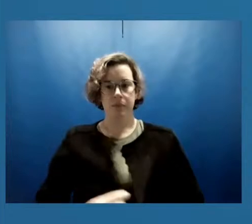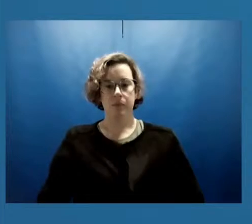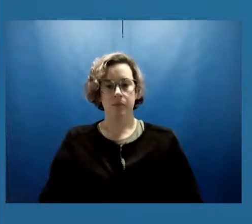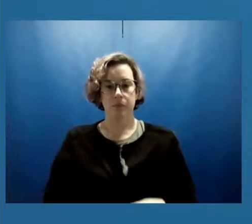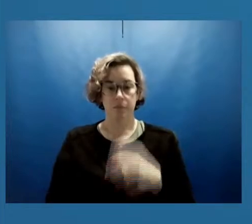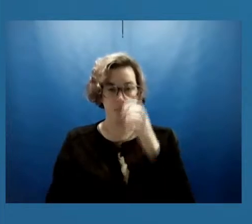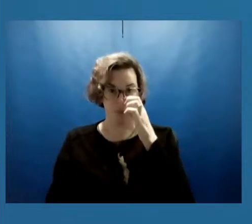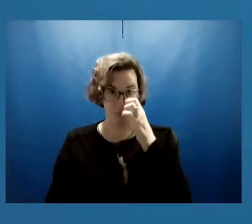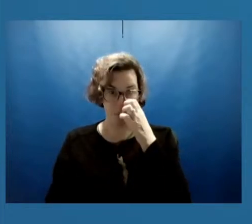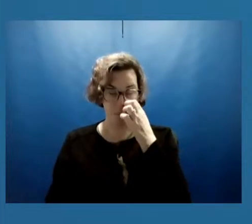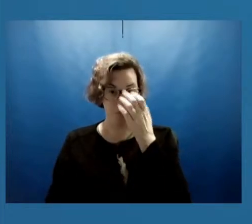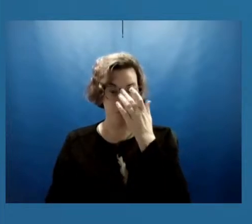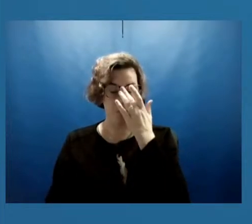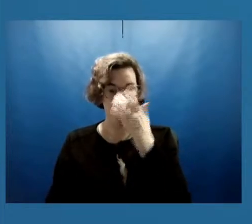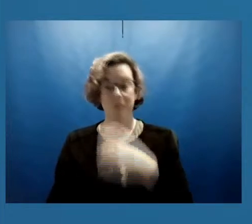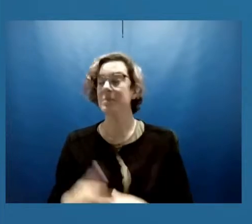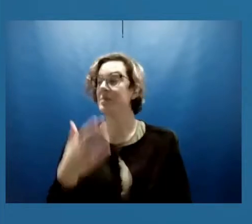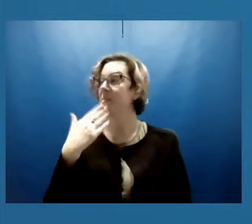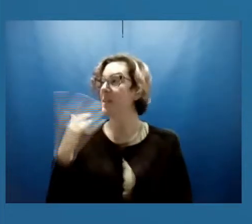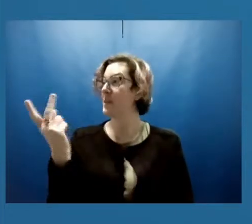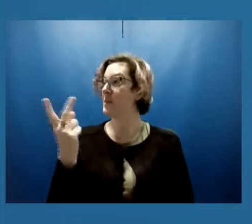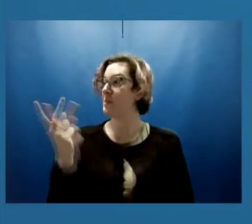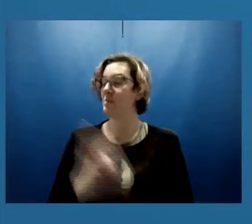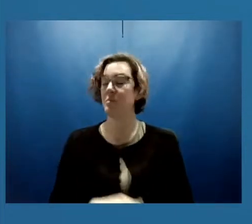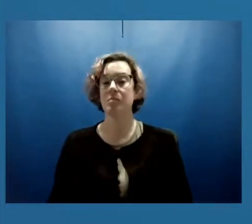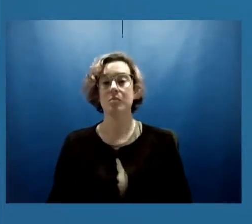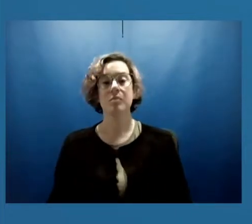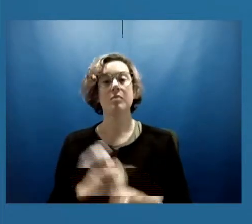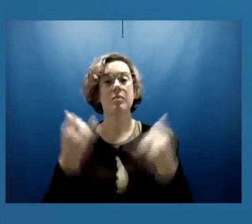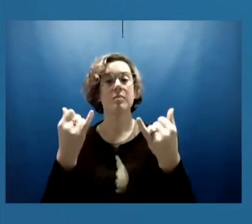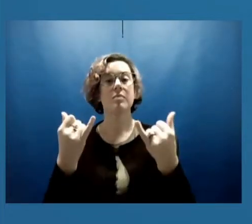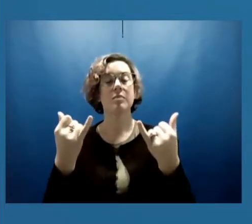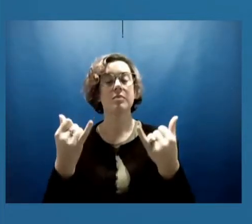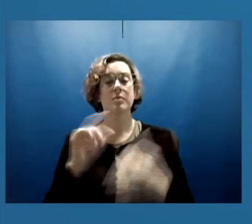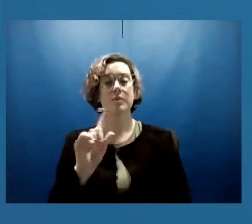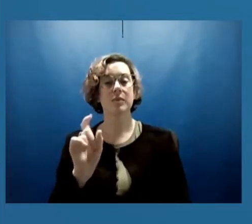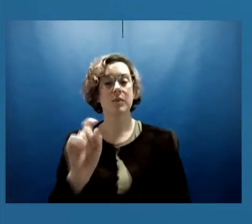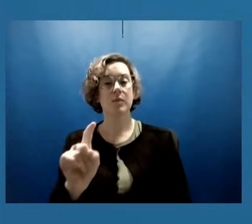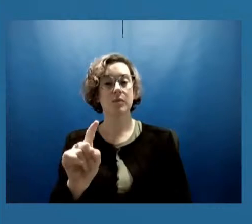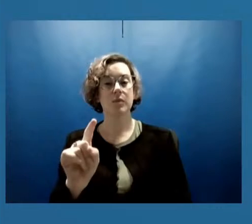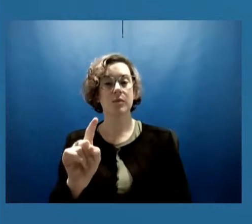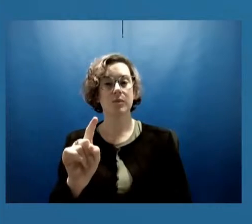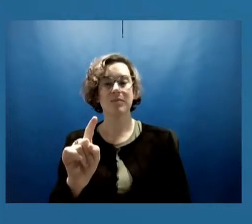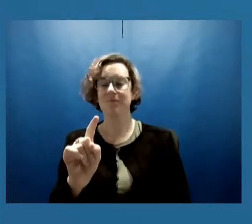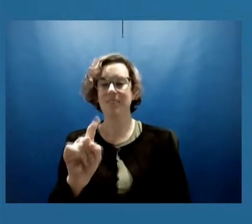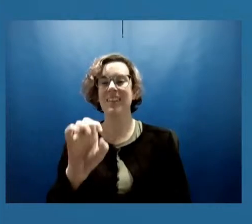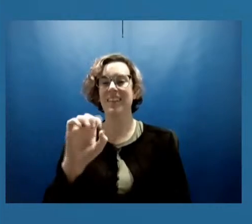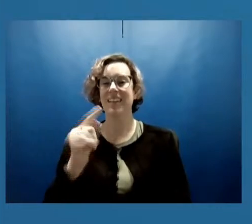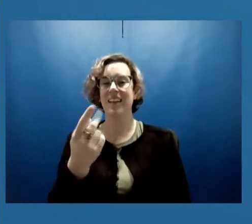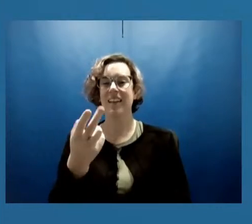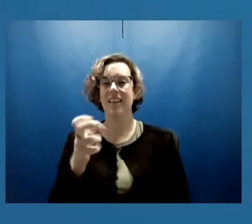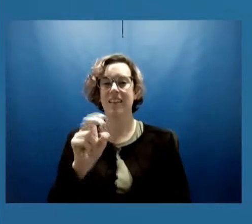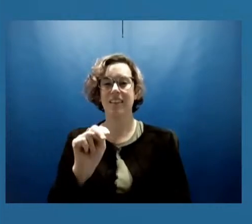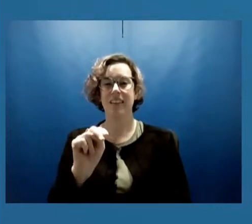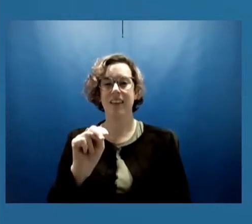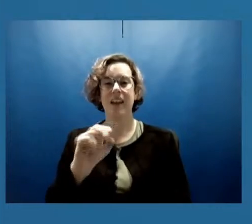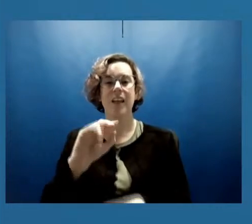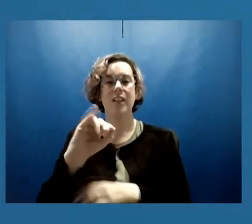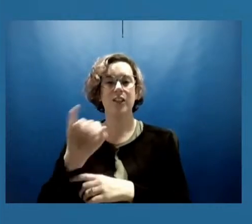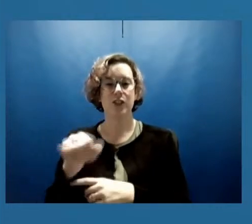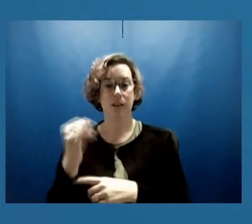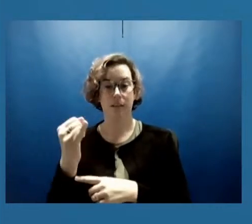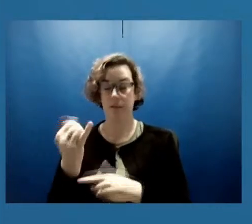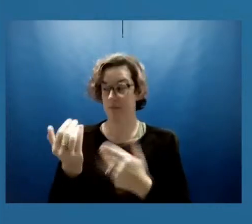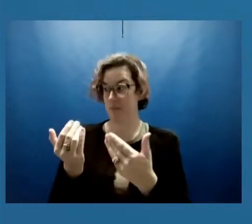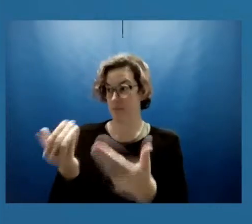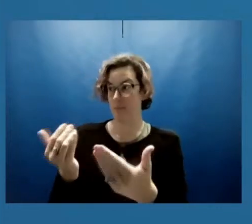Thank you, Deputy Commissioner and Commissioner. Our next question is from Ethan G. Ethan, your